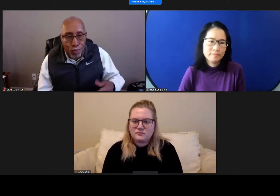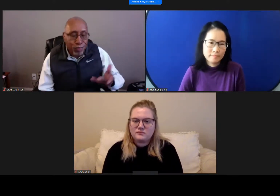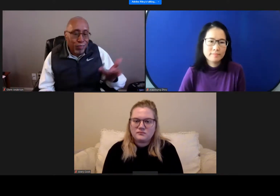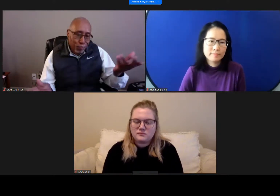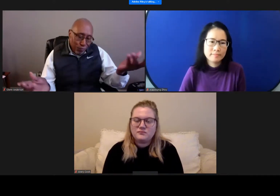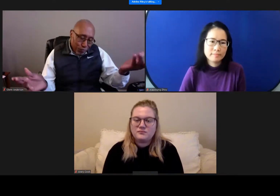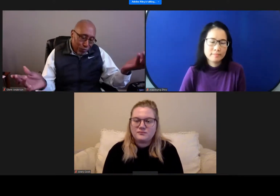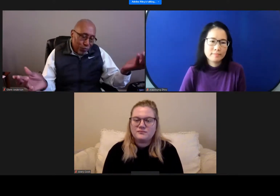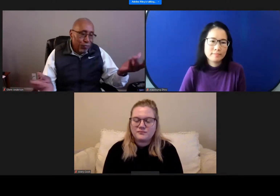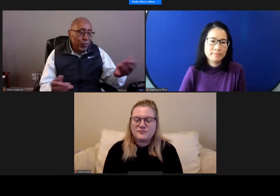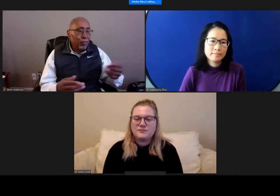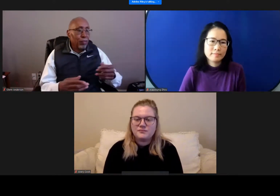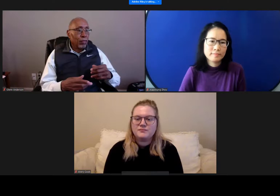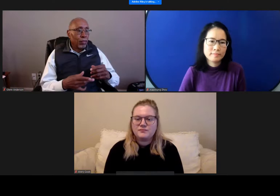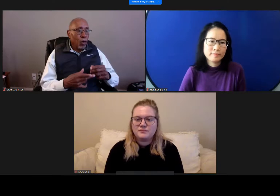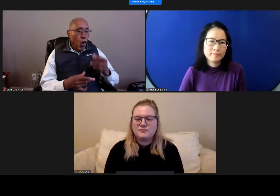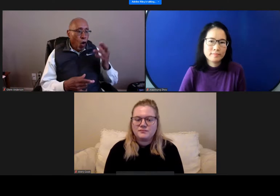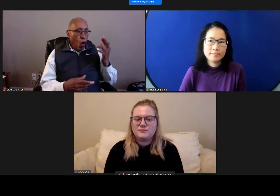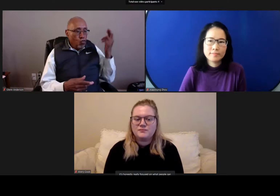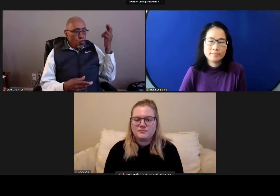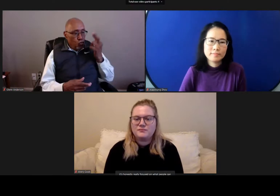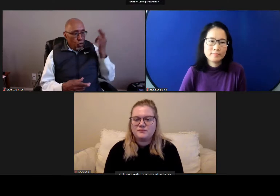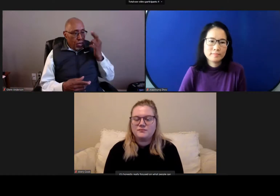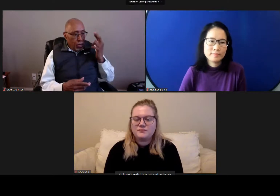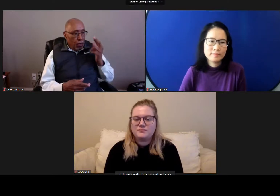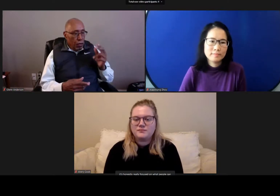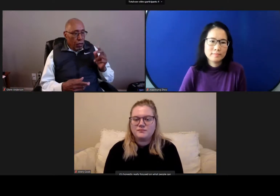it's honestly really focused on what deaf people can't do.